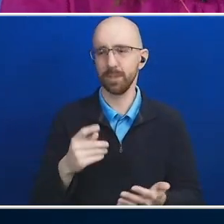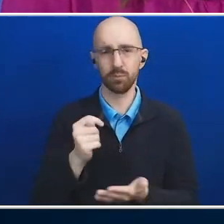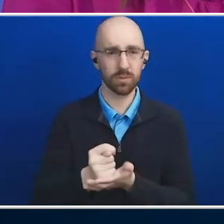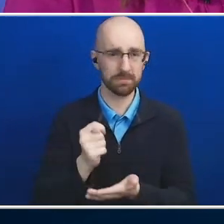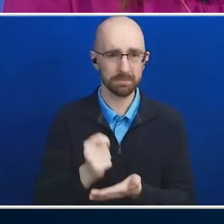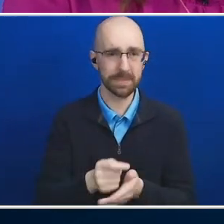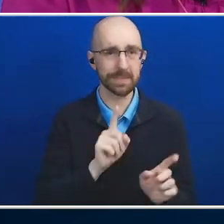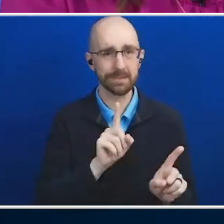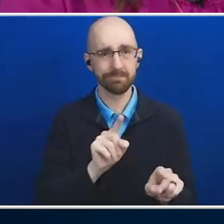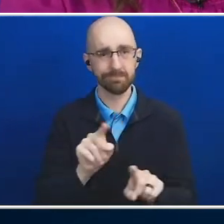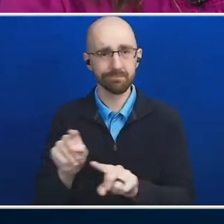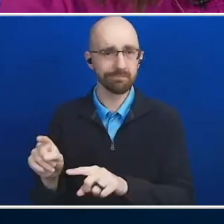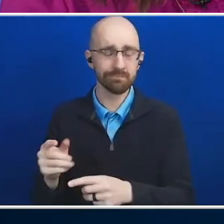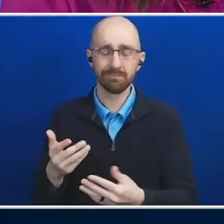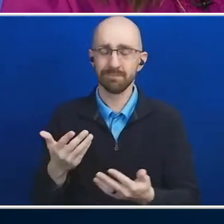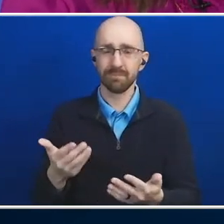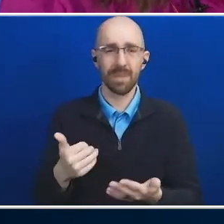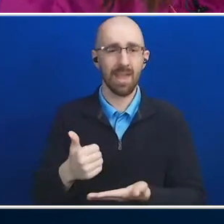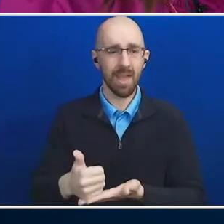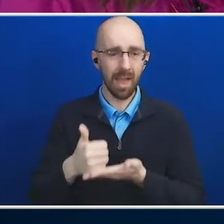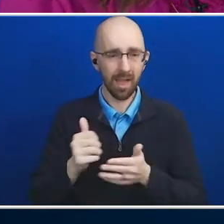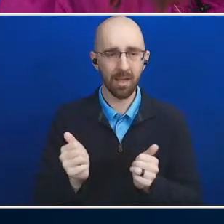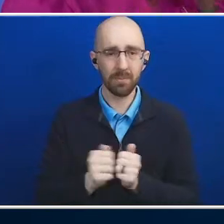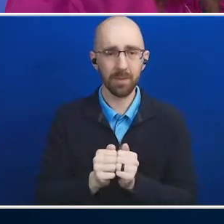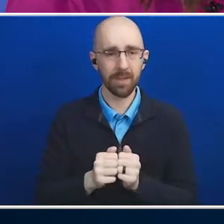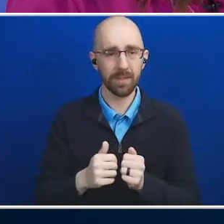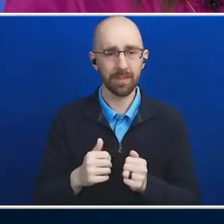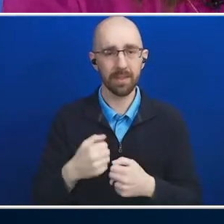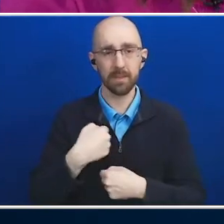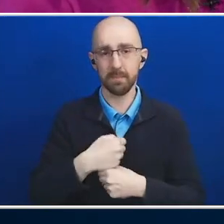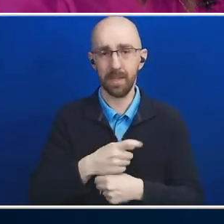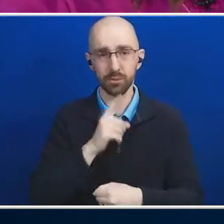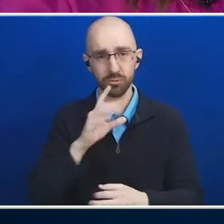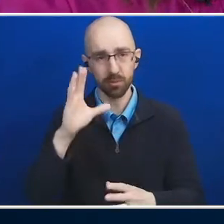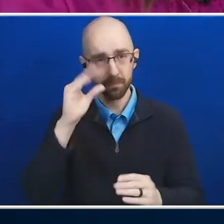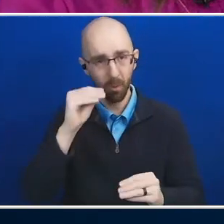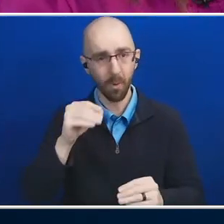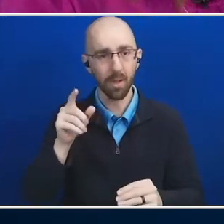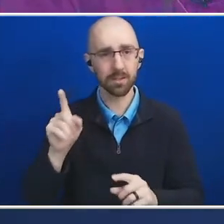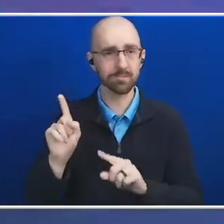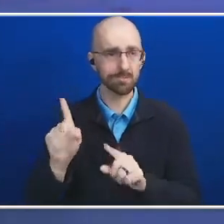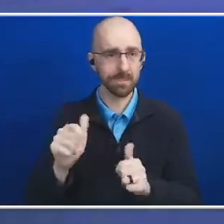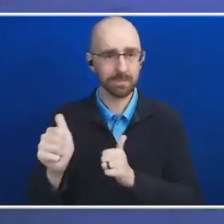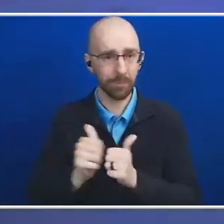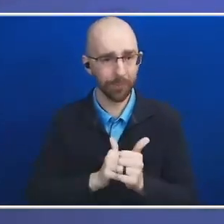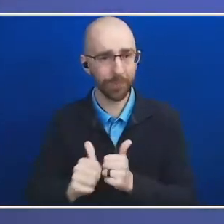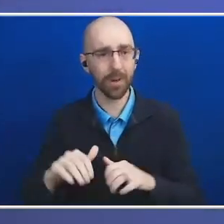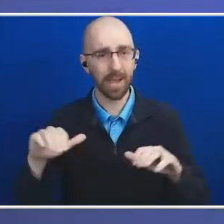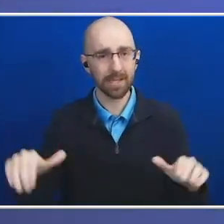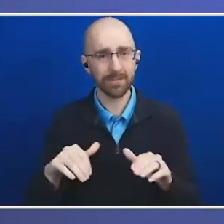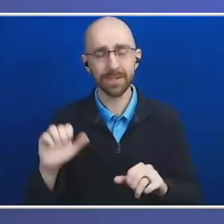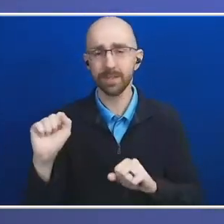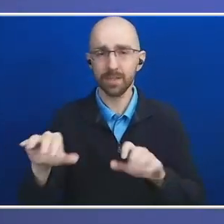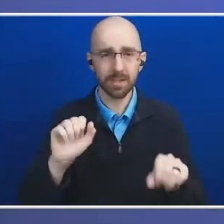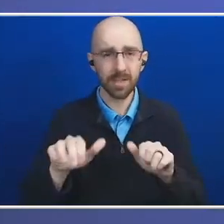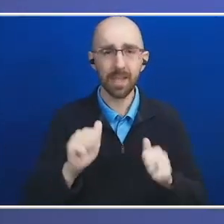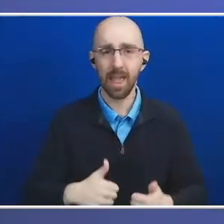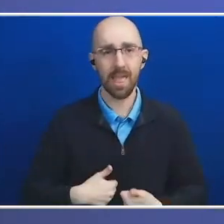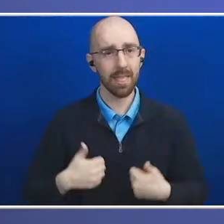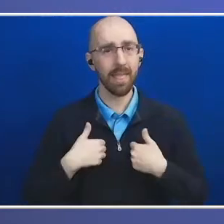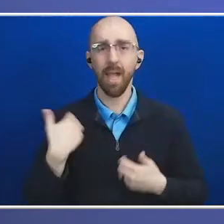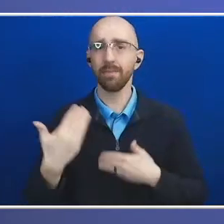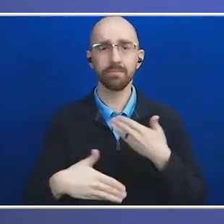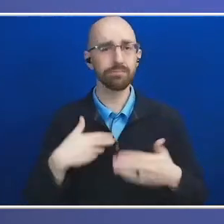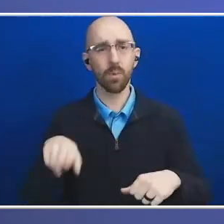he's helped with making sure our boys are to their sports and activities and that we can carry on life as normal as possible for our